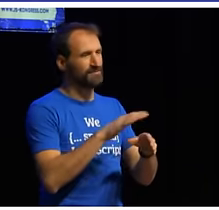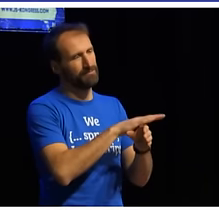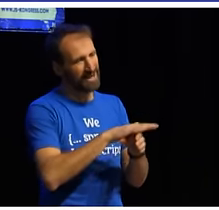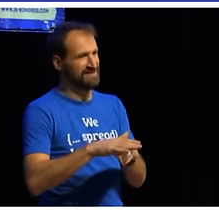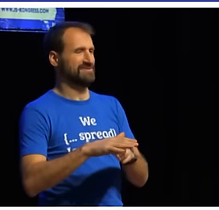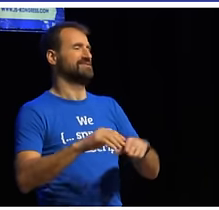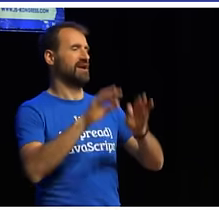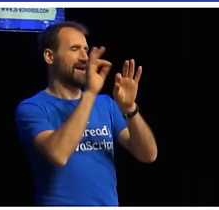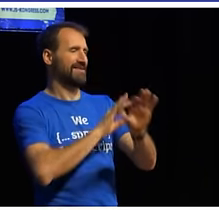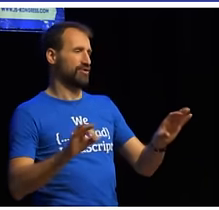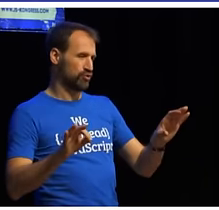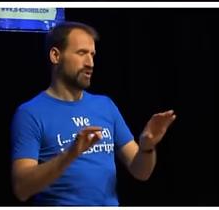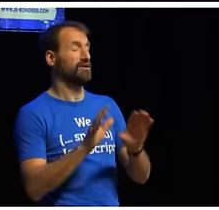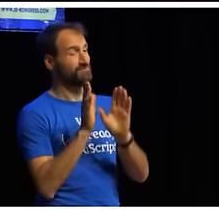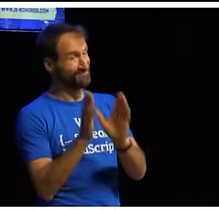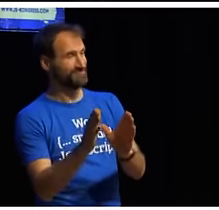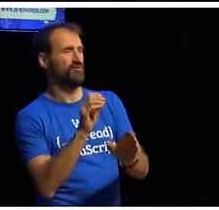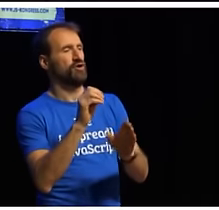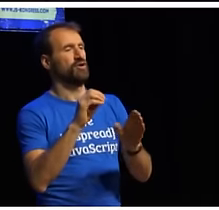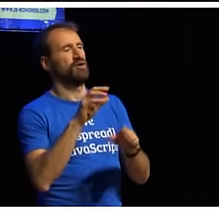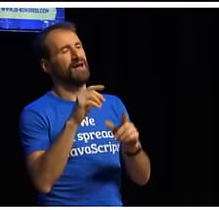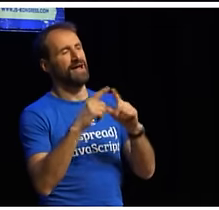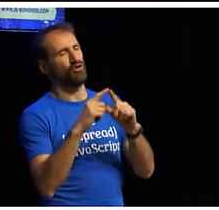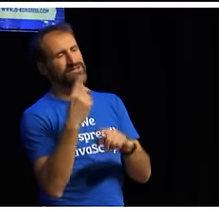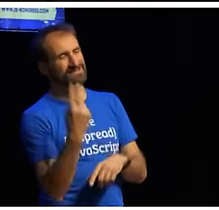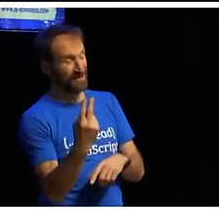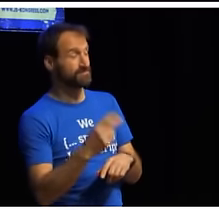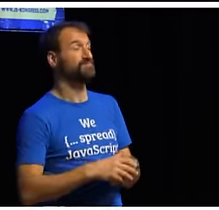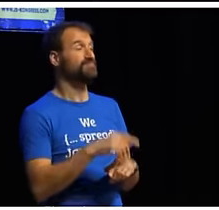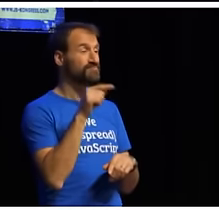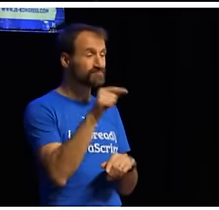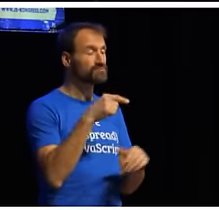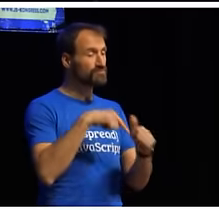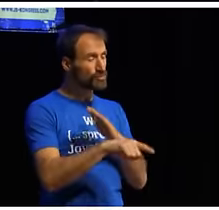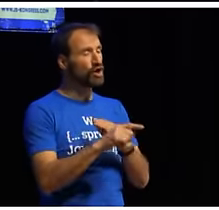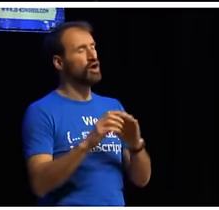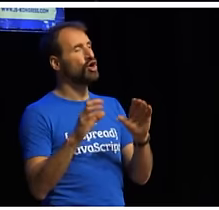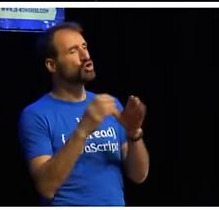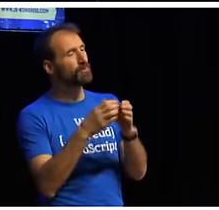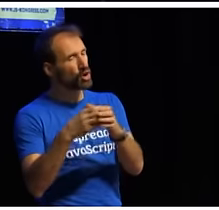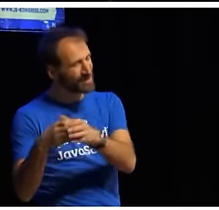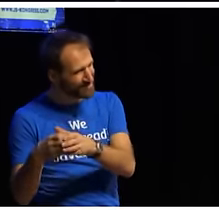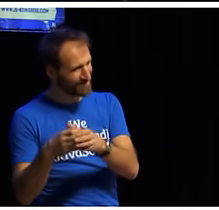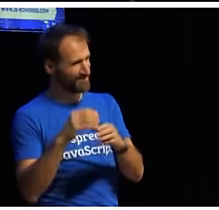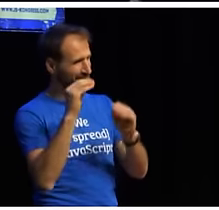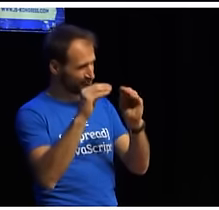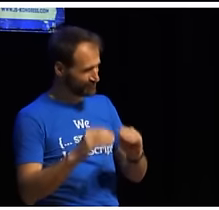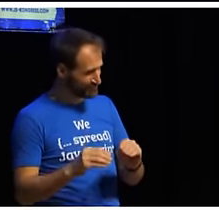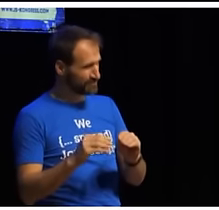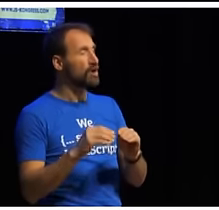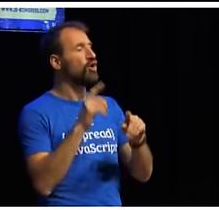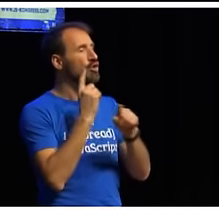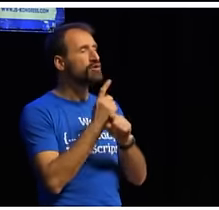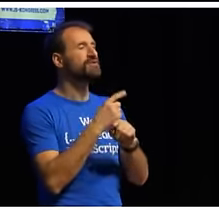we write applications with the help of components. And we have some sort of component tree in